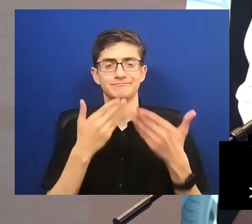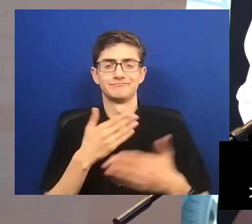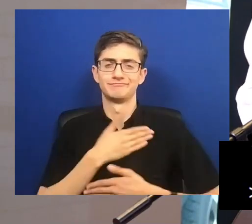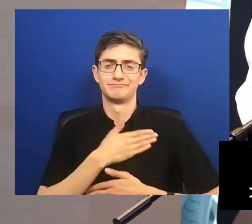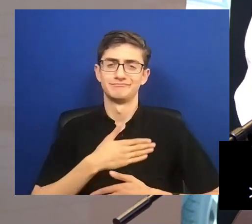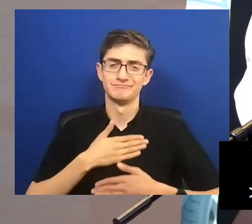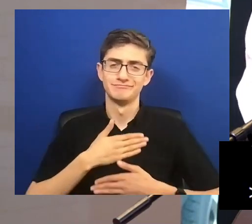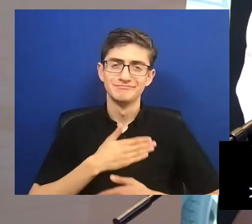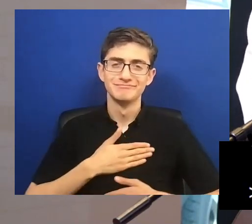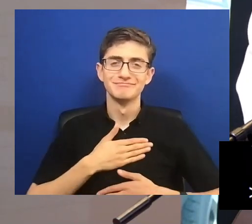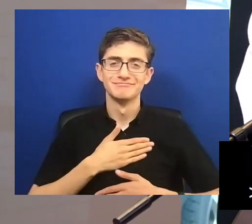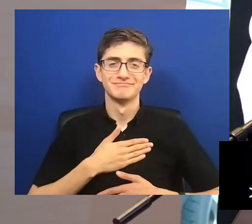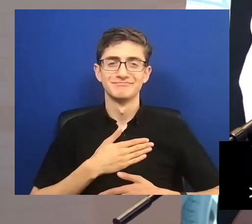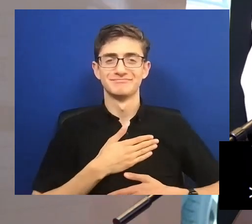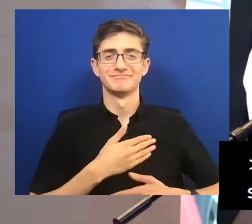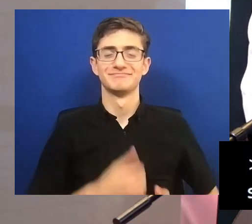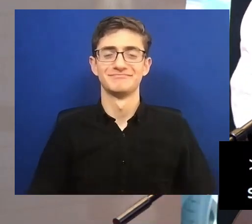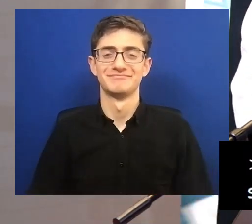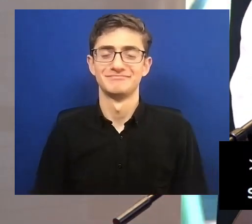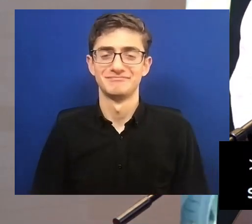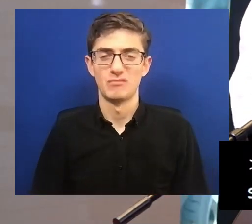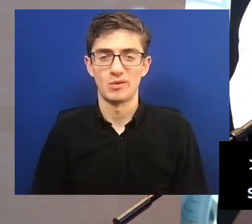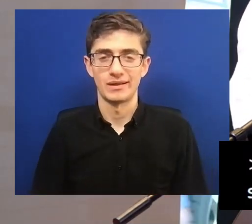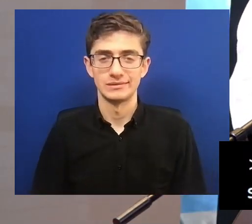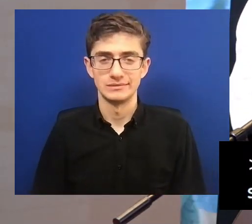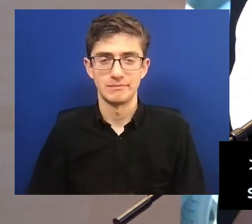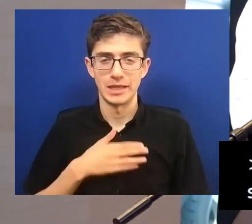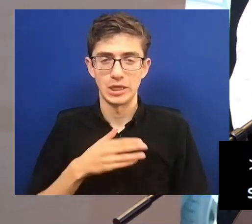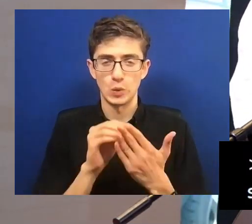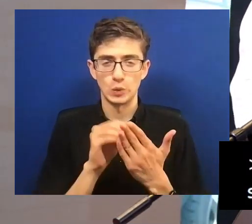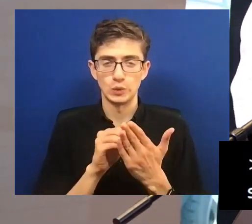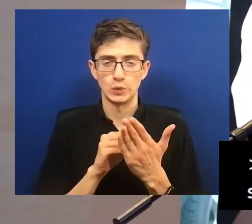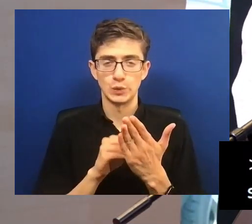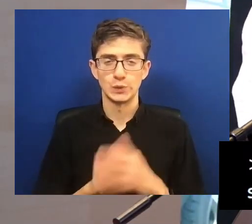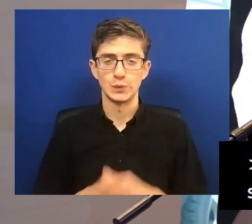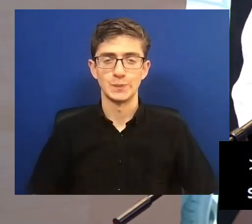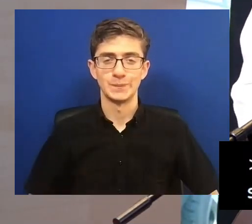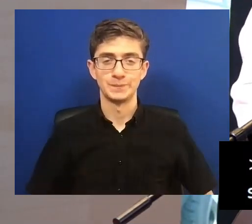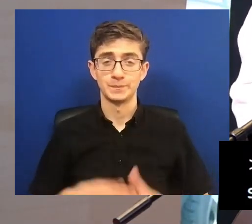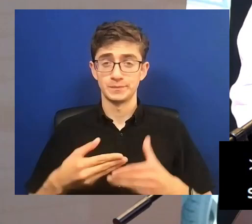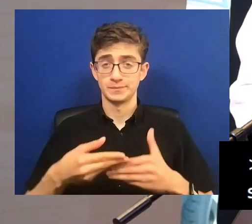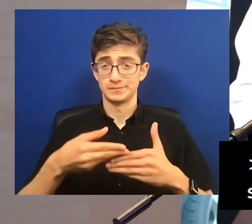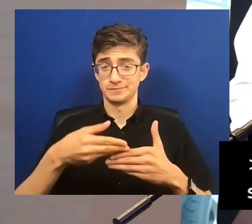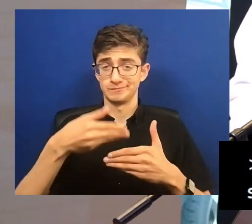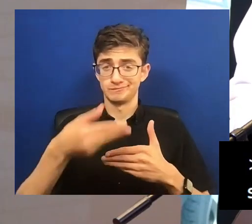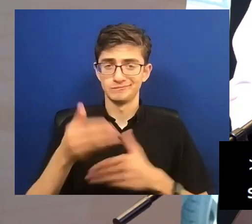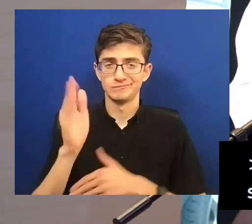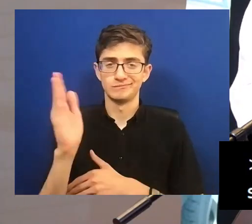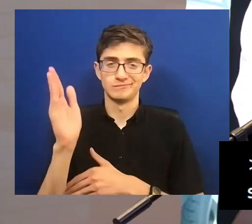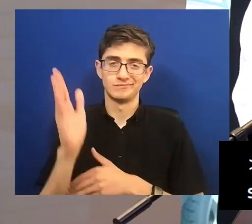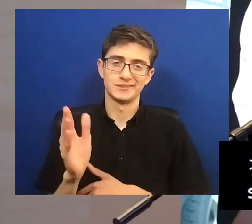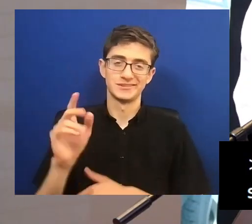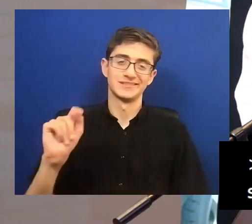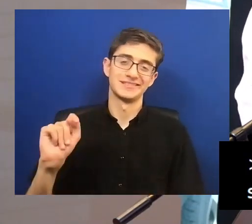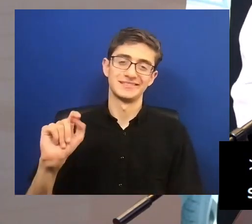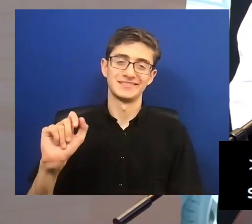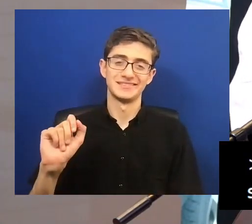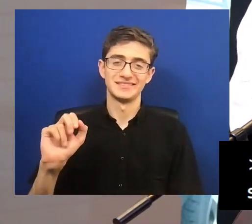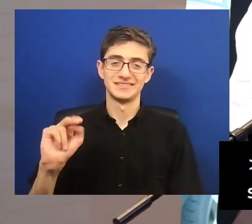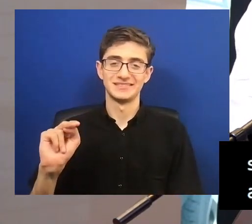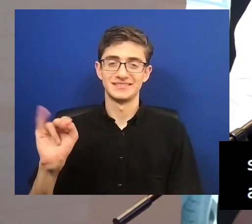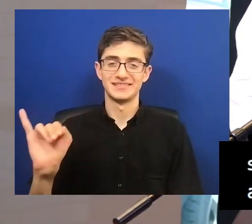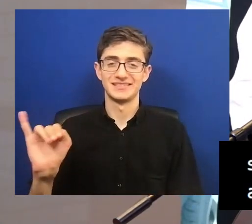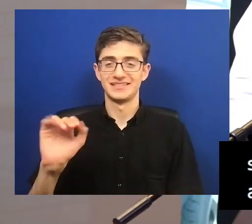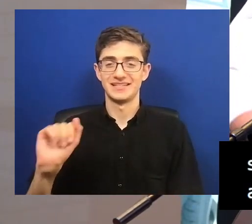So I have to get the words together. So we have our next speaker, who is Tanaya. And she's not only